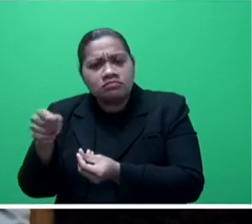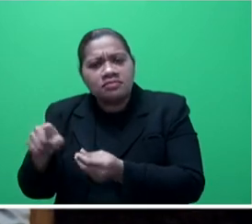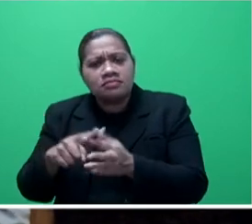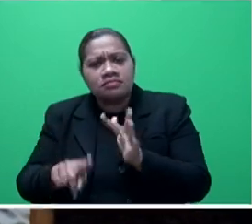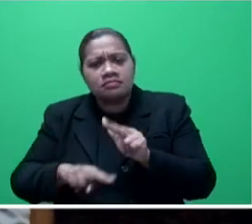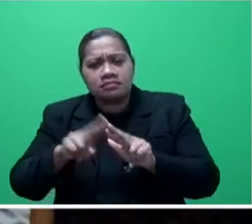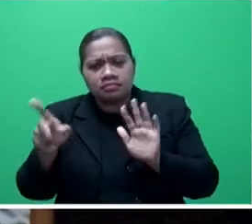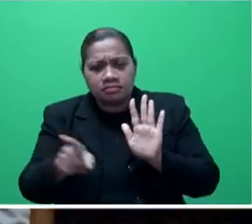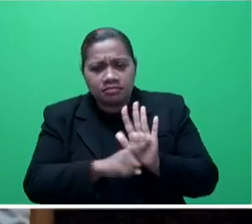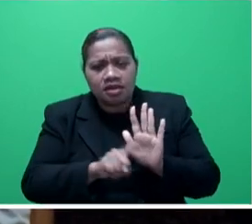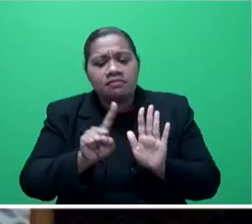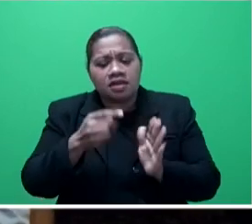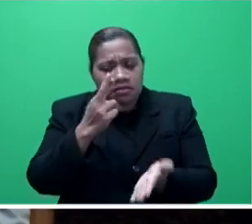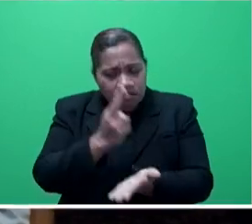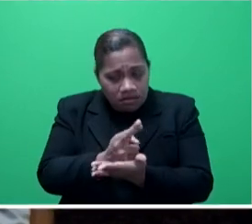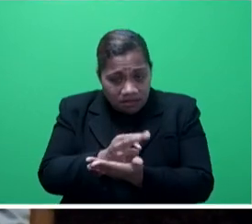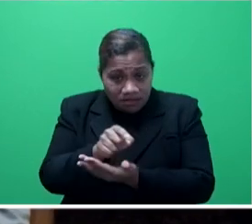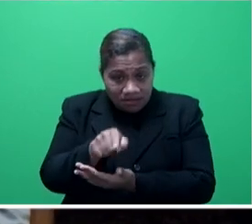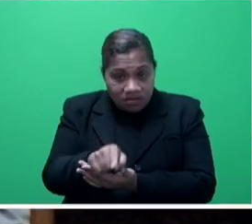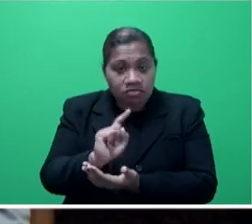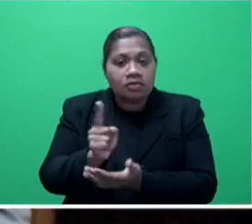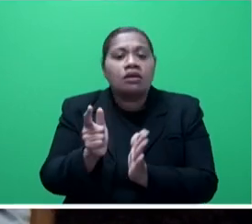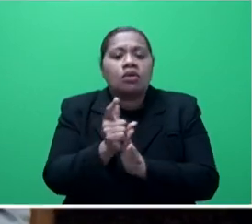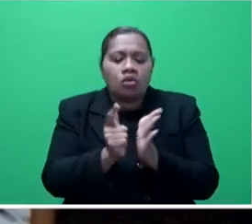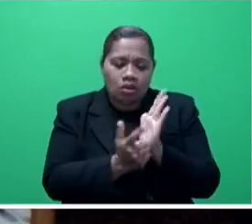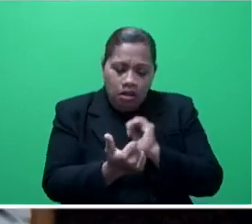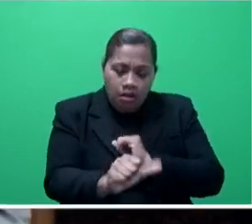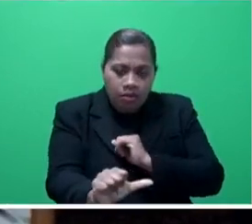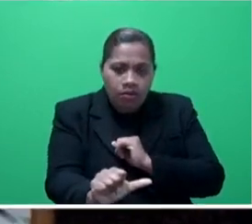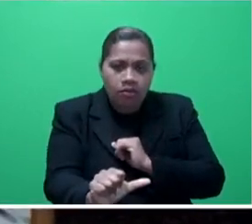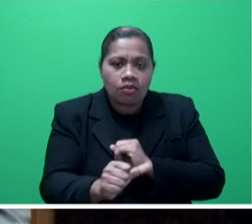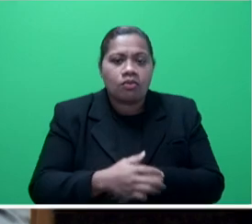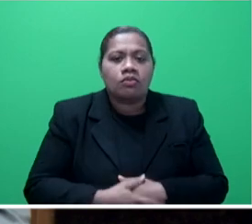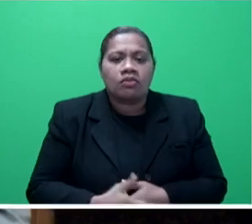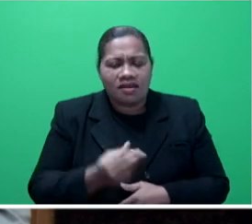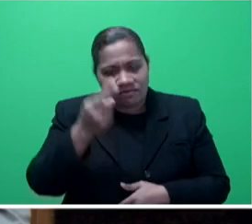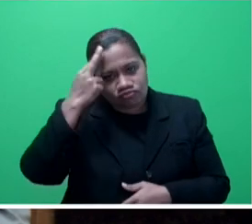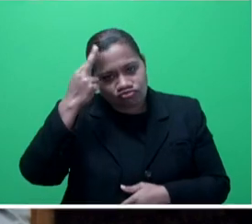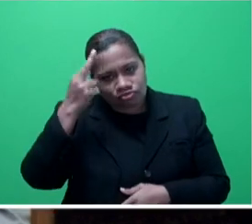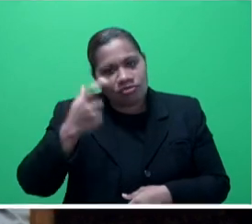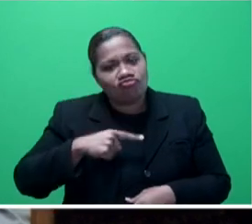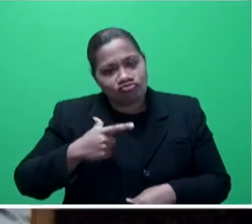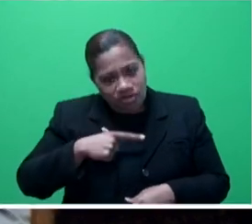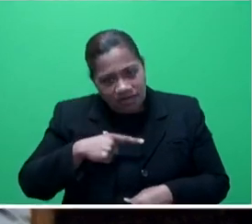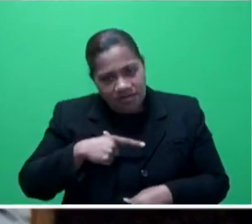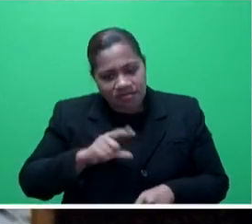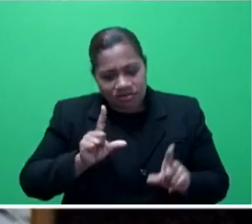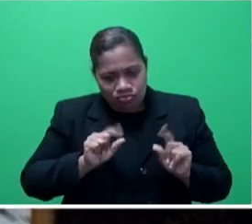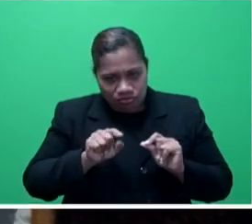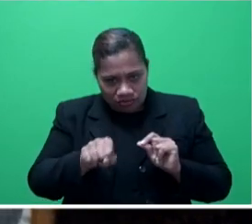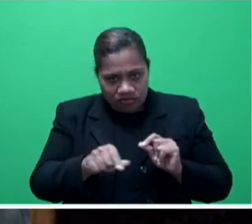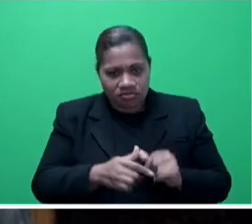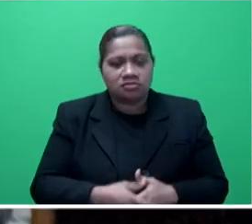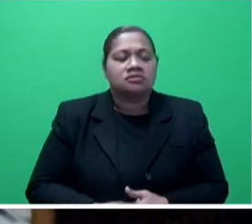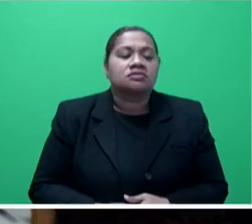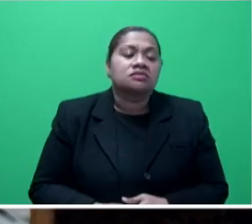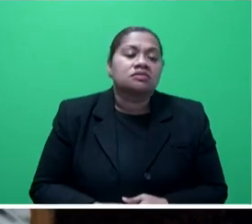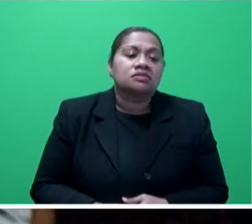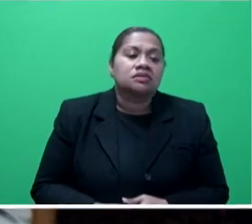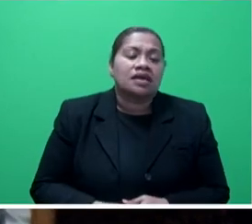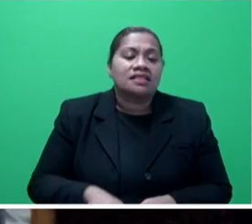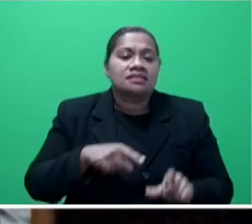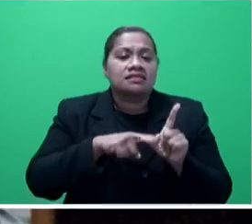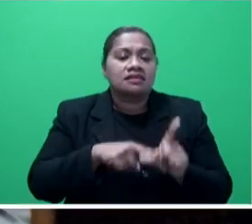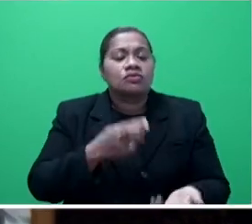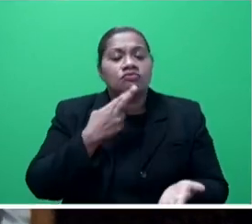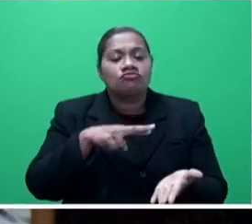the fact of the matter is, the law allows for it. The reasons have been given as to why it's being done. The annual report will be